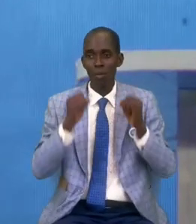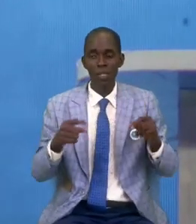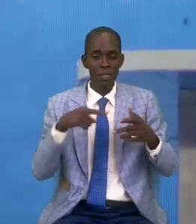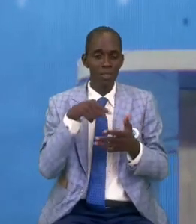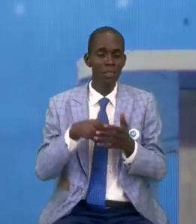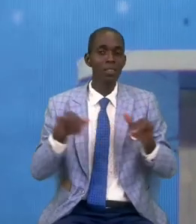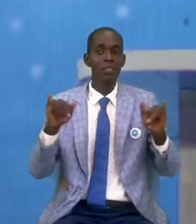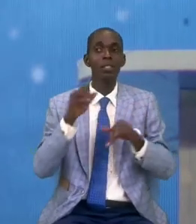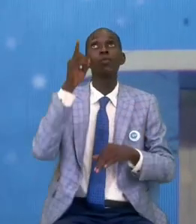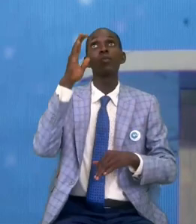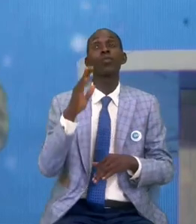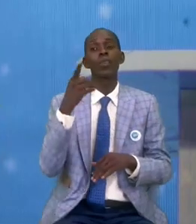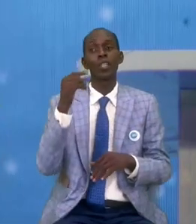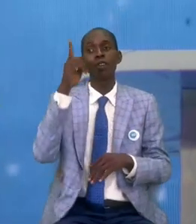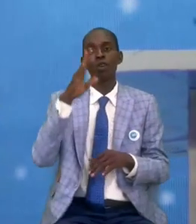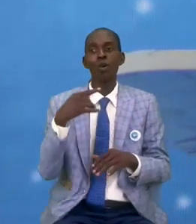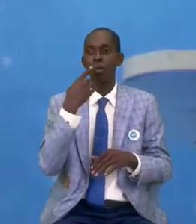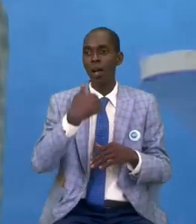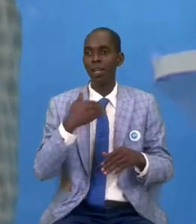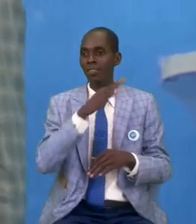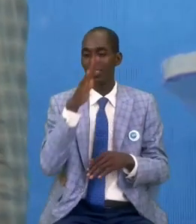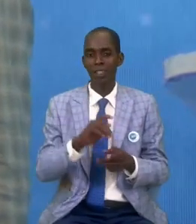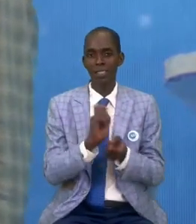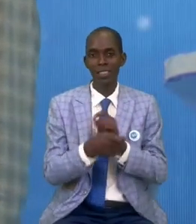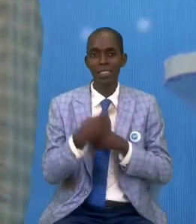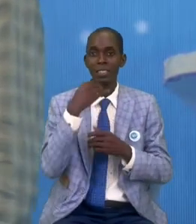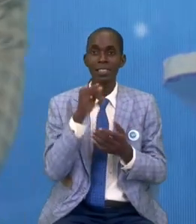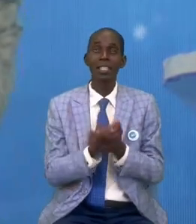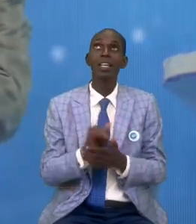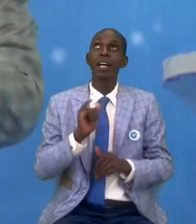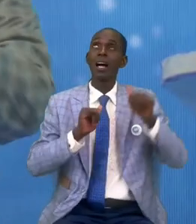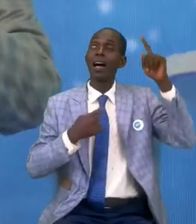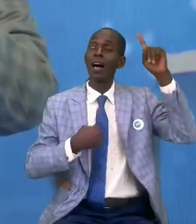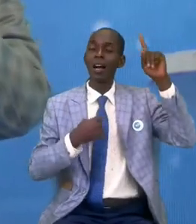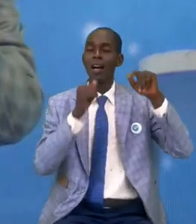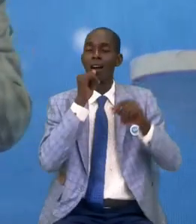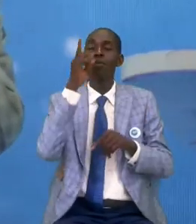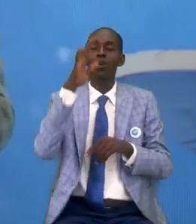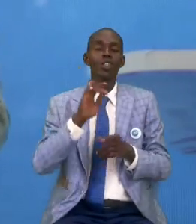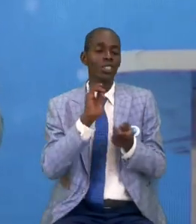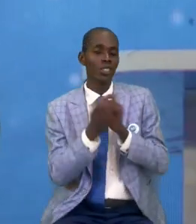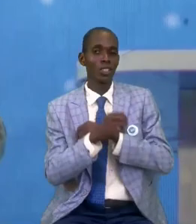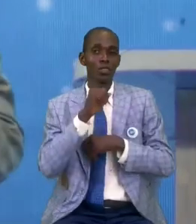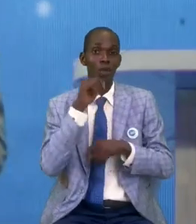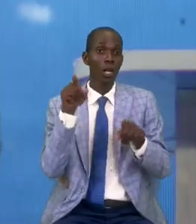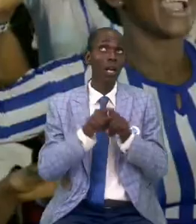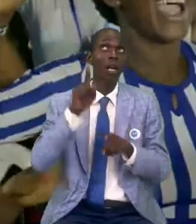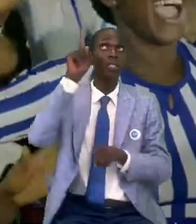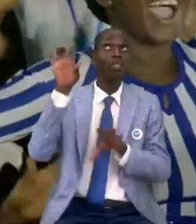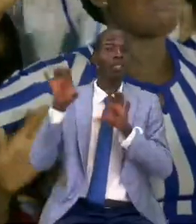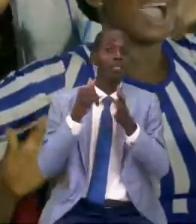I change not. As he did it in the days of old, he's going to do it in your life